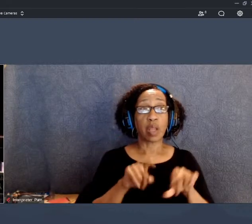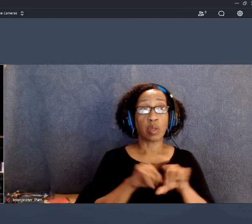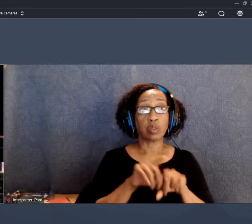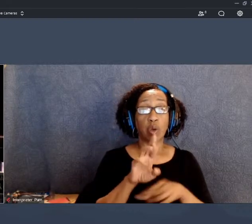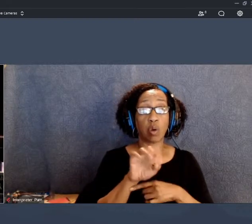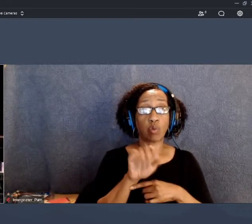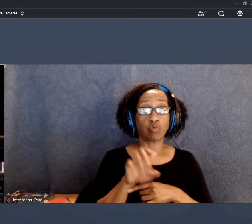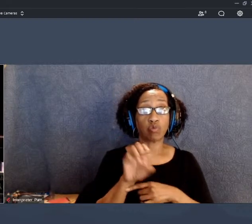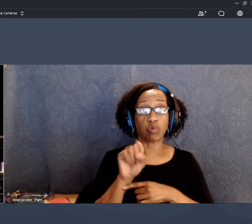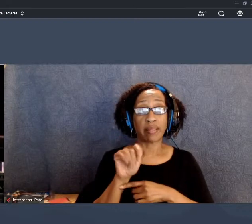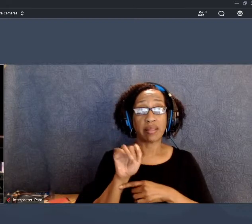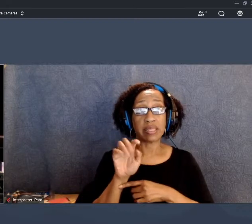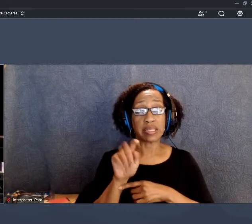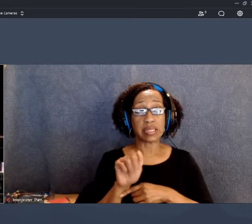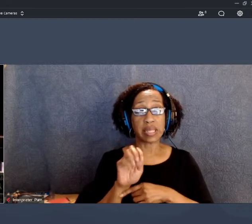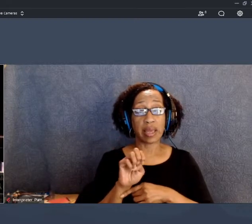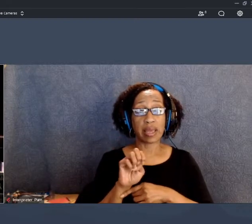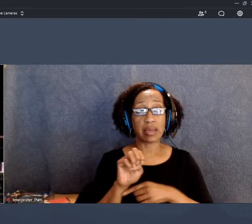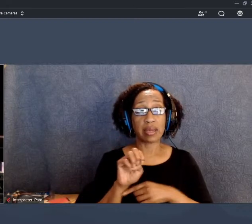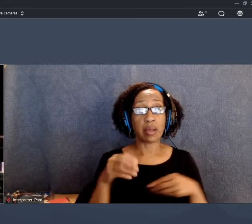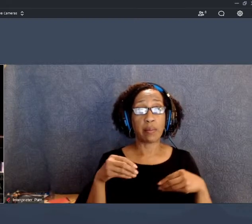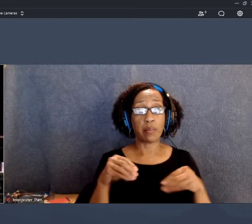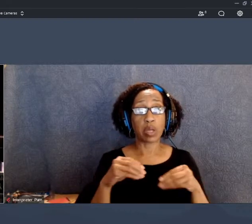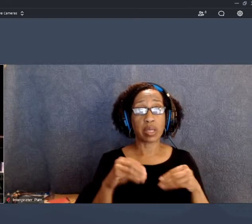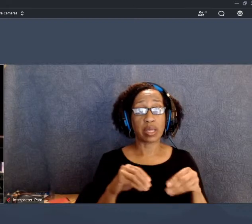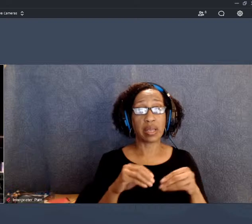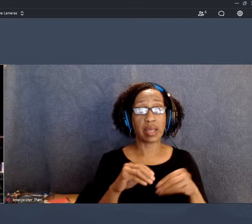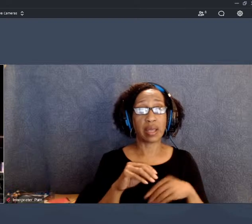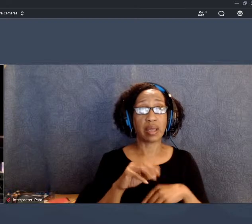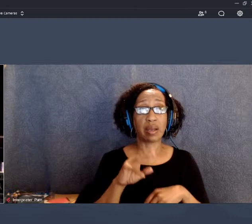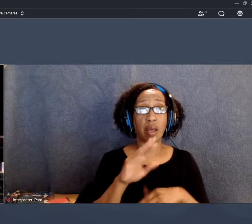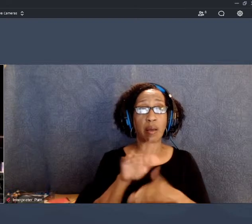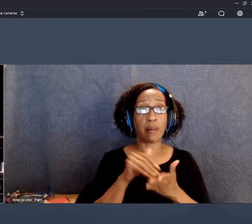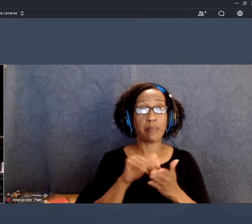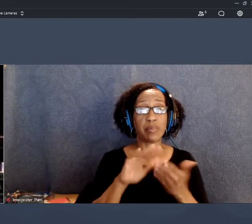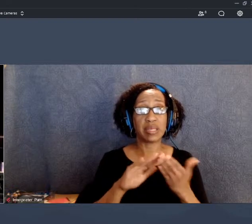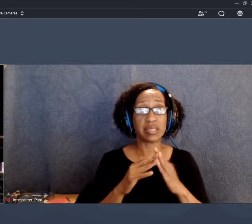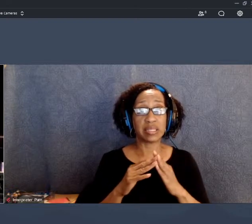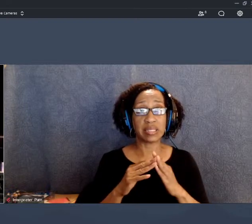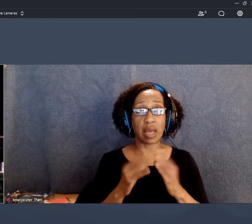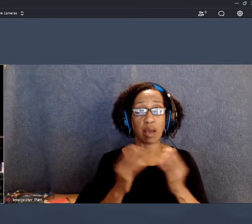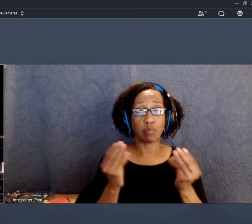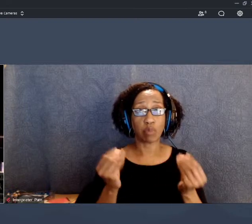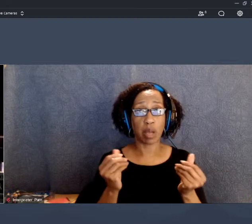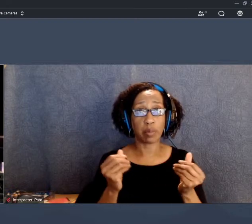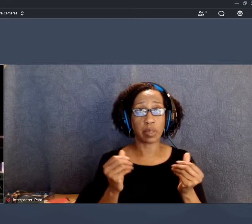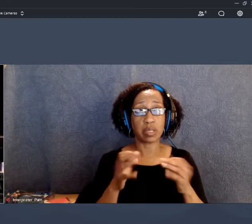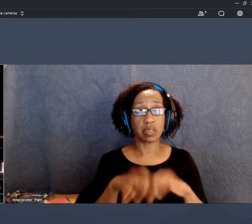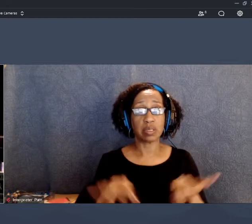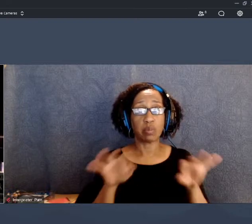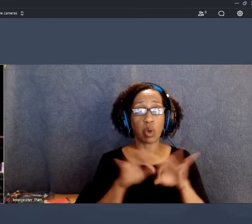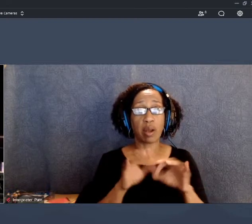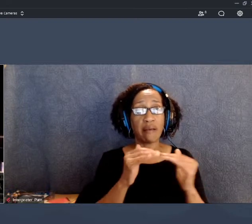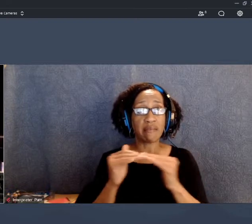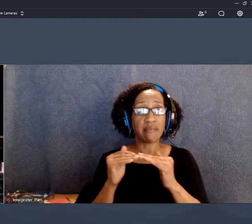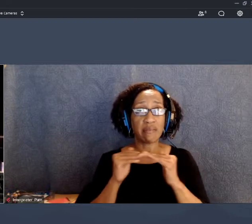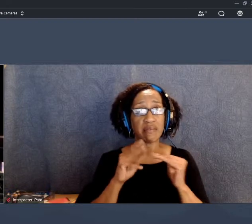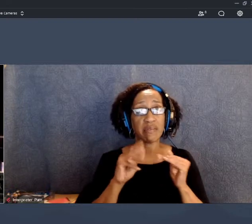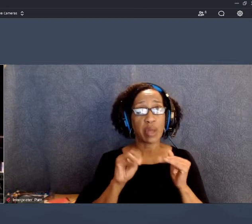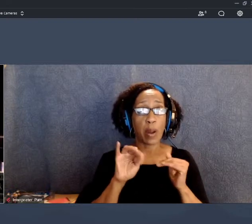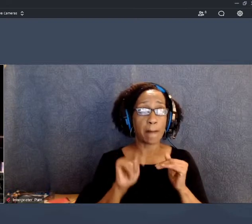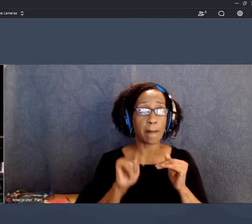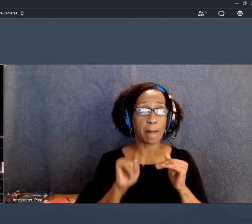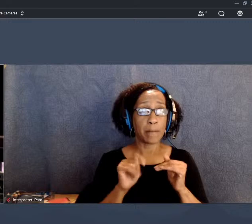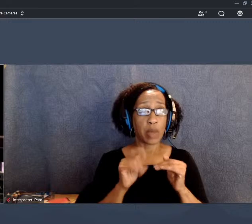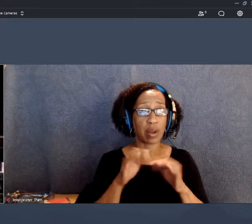in general and for Midtown properties suggests fair market value and above is very attainable right now. Thank